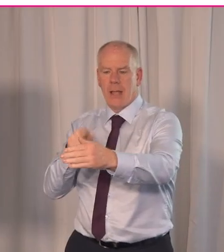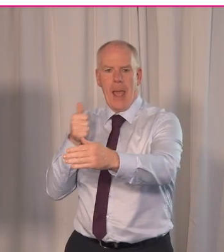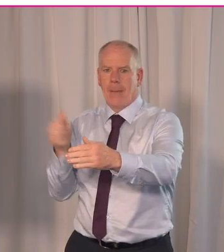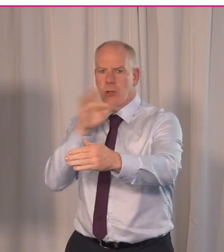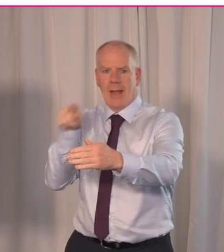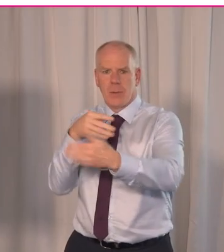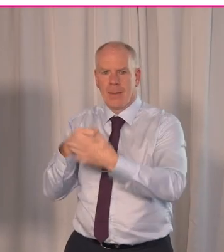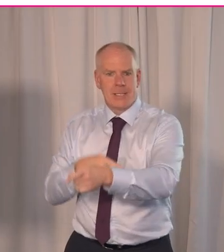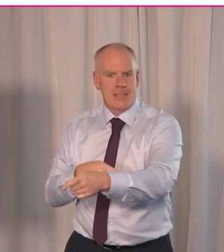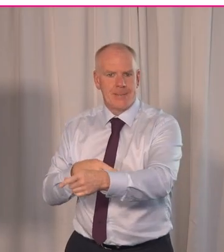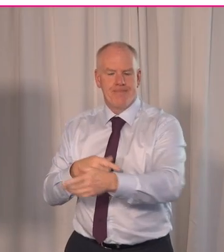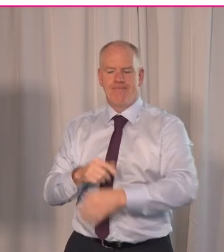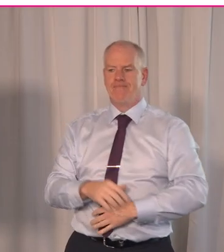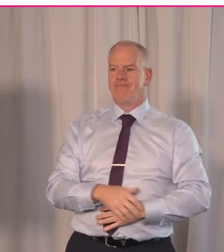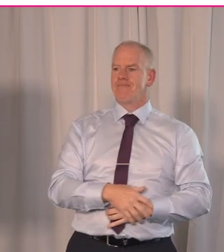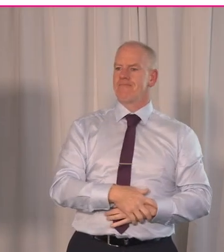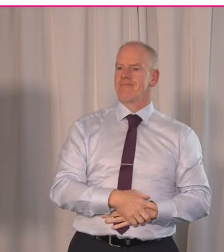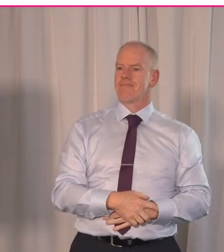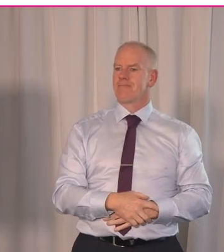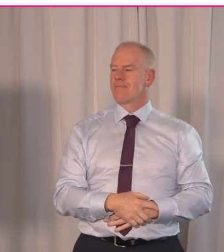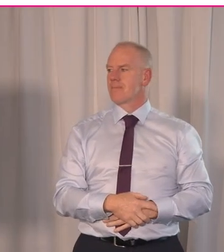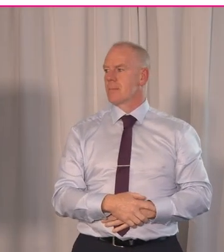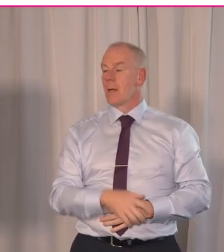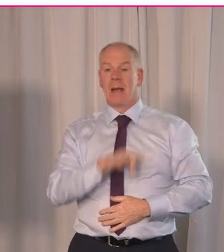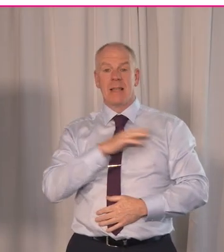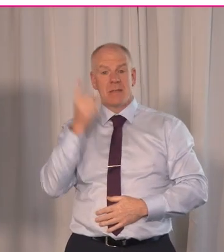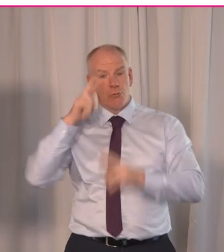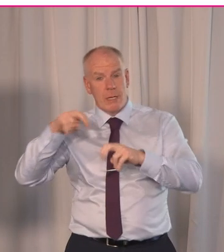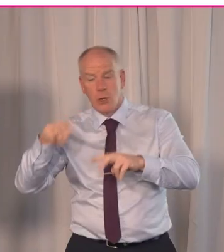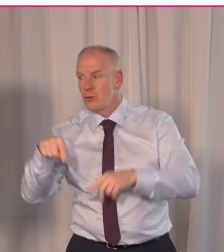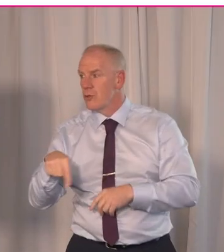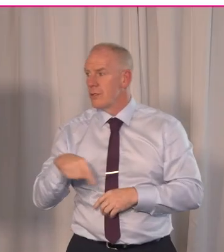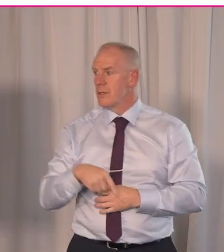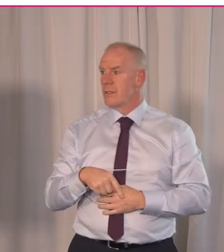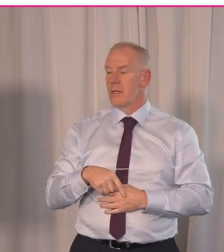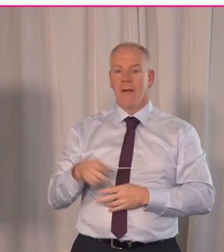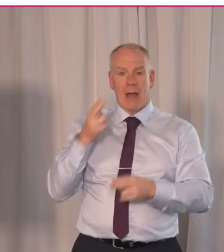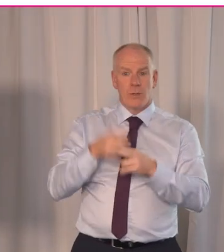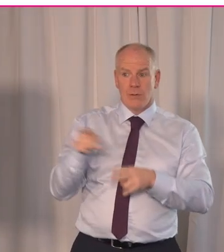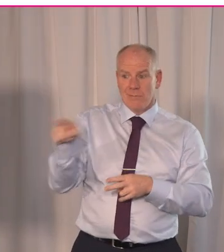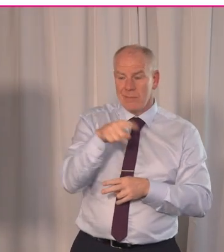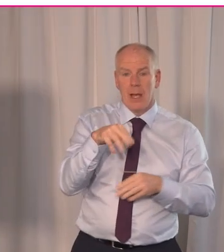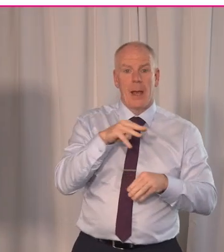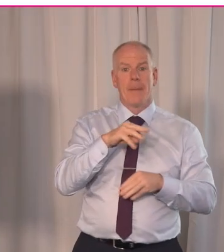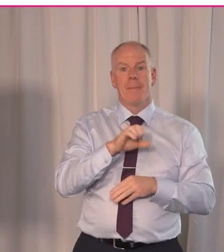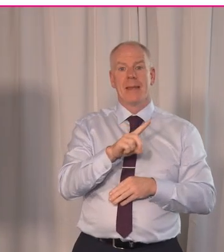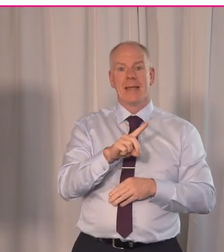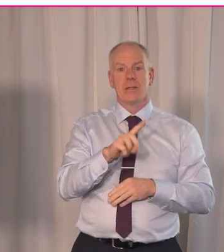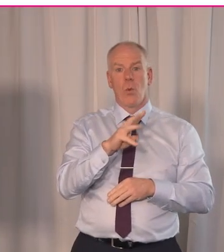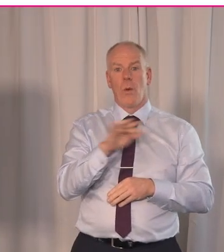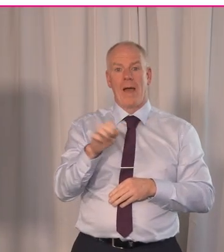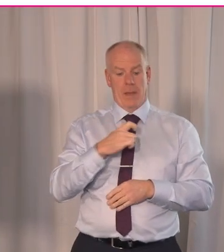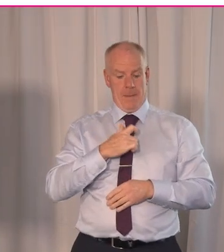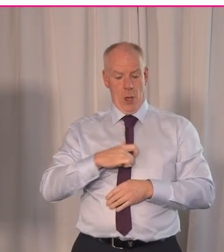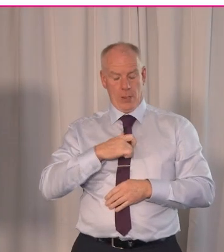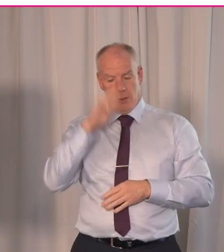their baby. And when I conducted my own research, I found that midwives who have personal autism